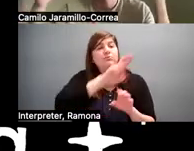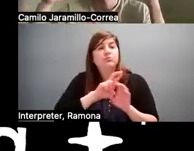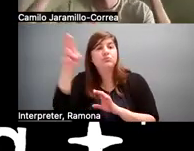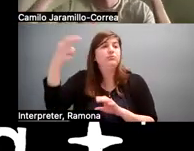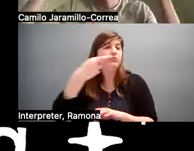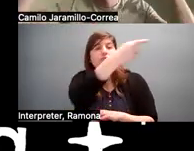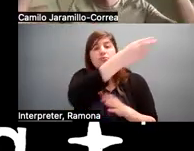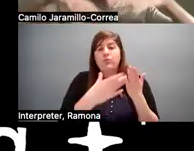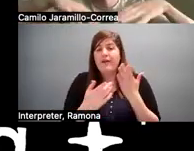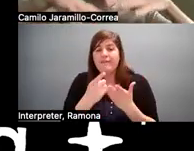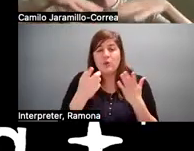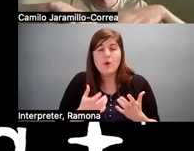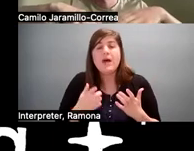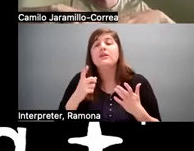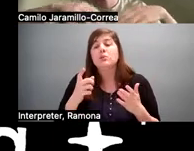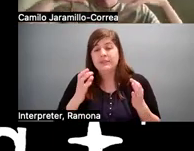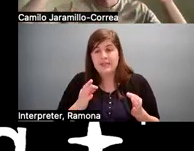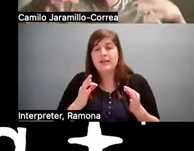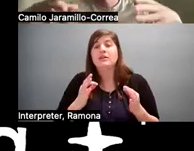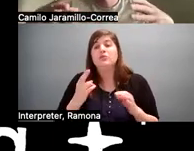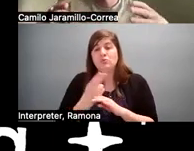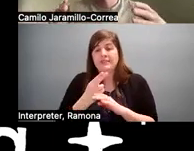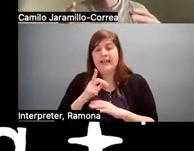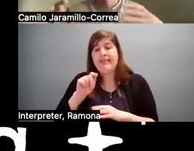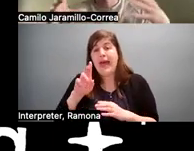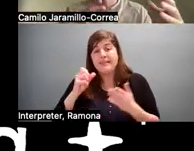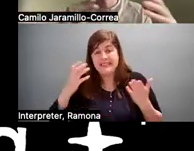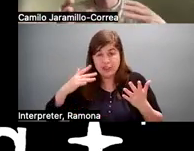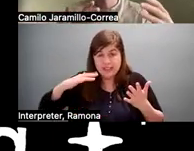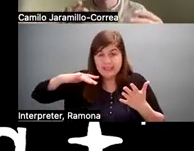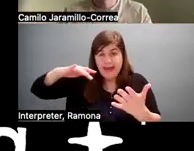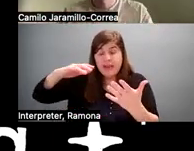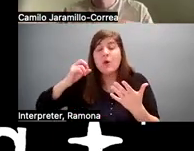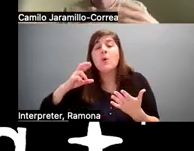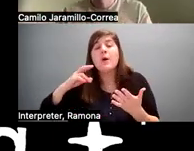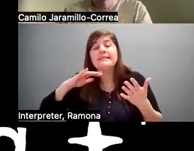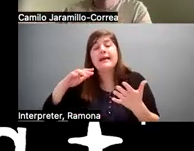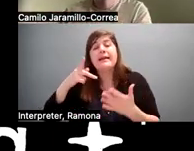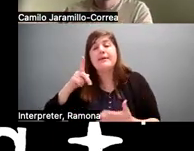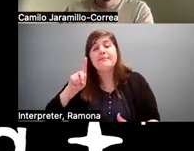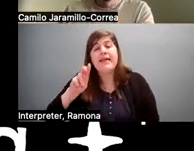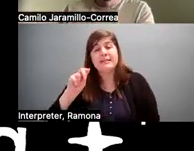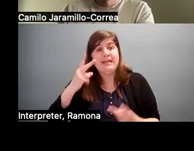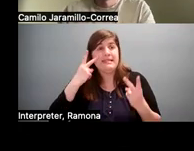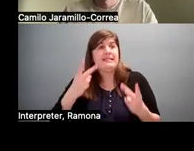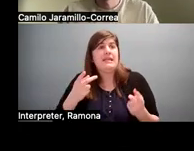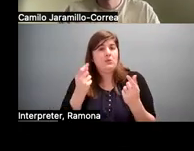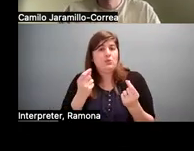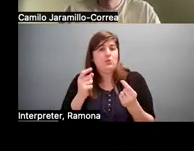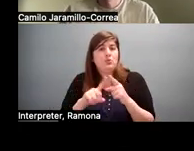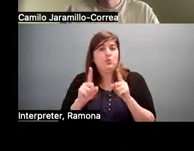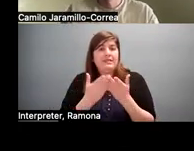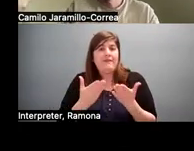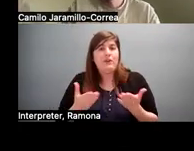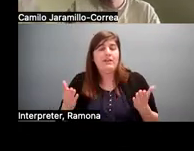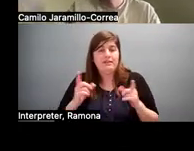just by using labs here on Earth, where we can study plasmas and see what they do to different materials. So here I have a